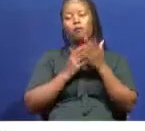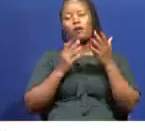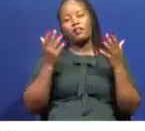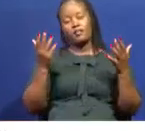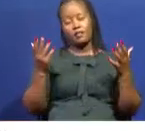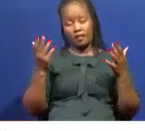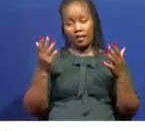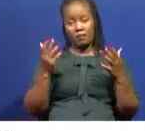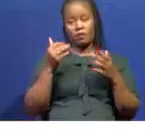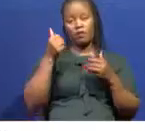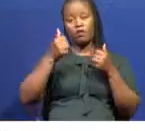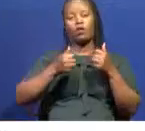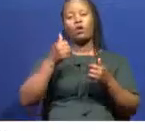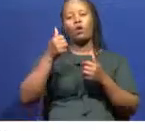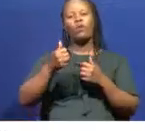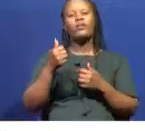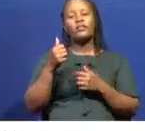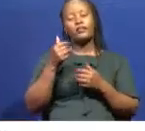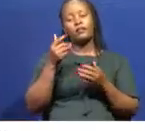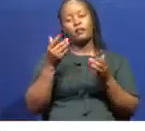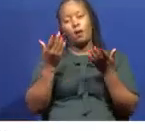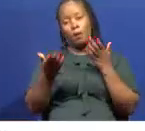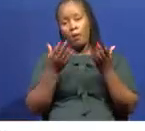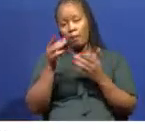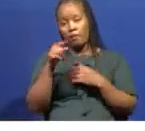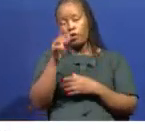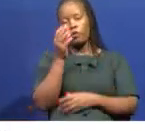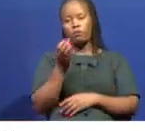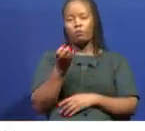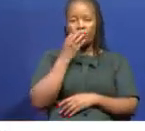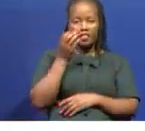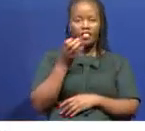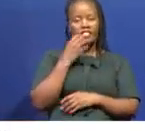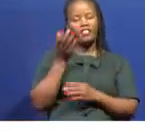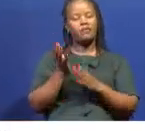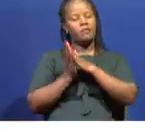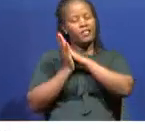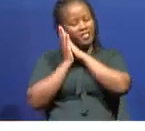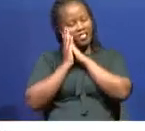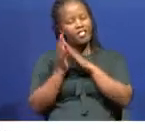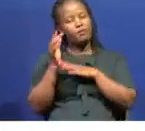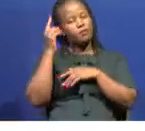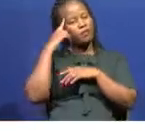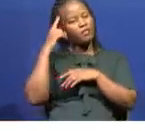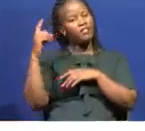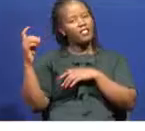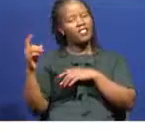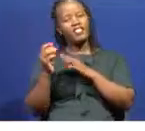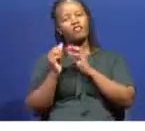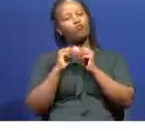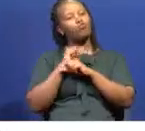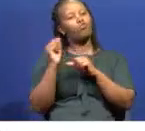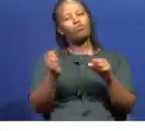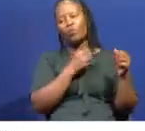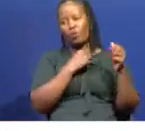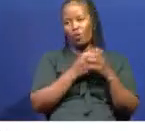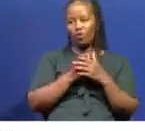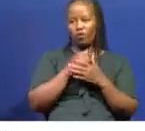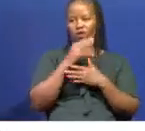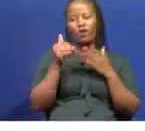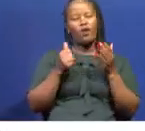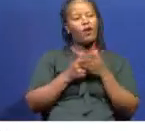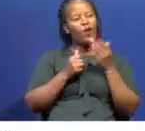like, as I said earlier, it's like you eat, you sleep, you dream, everything, it's golf. Yeah. Sure. Yeah. We wish you all the best,